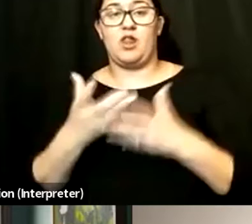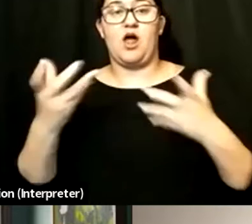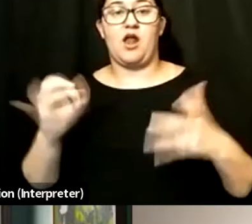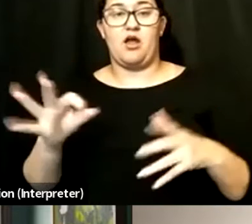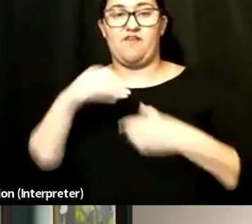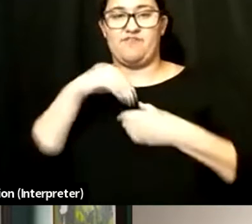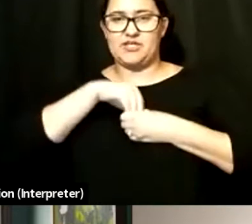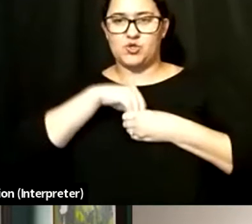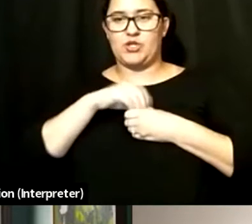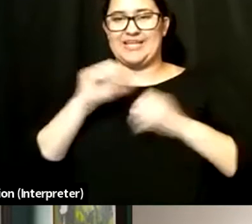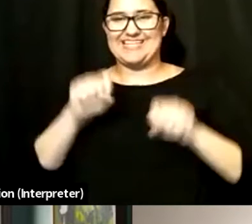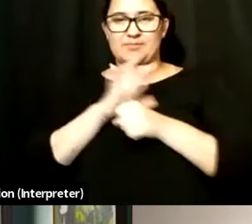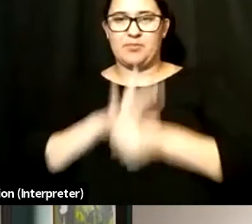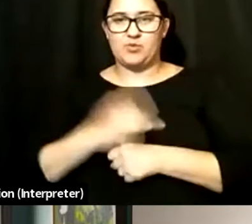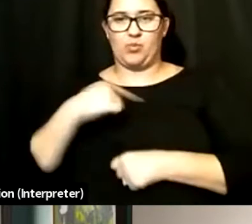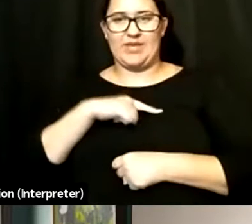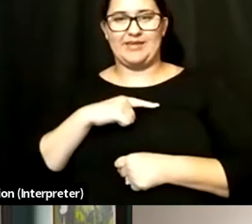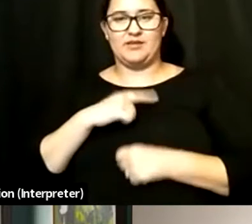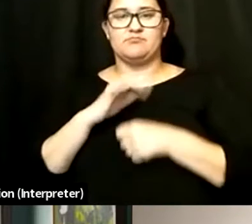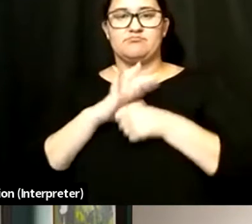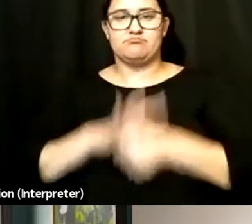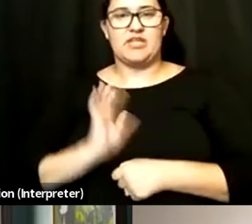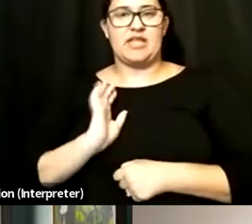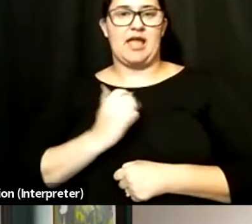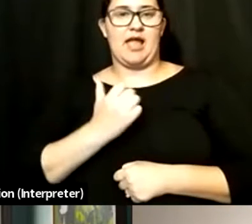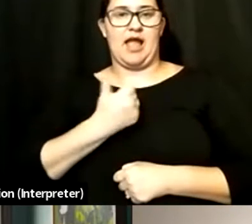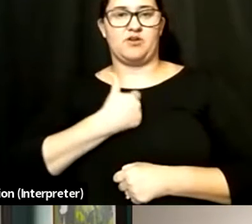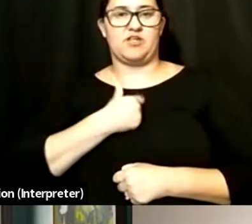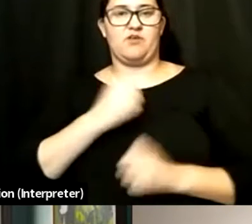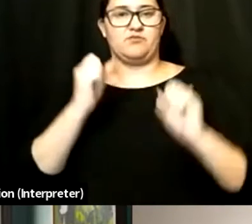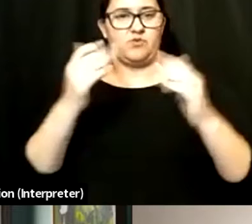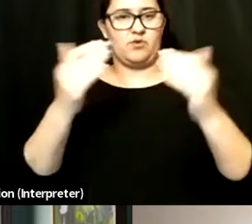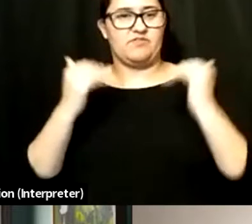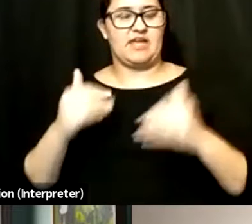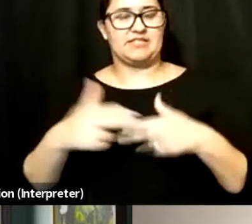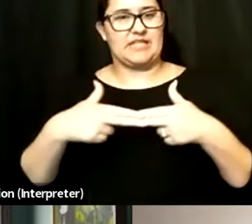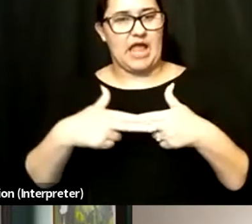we experience. So if we could have the next slide.